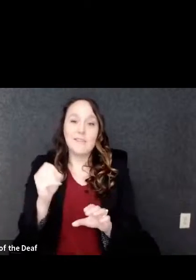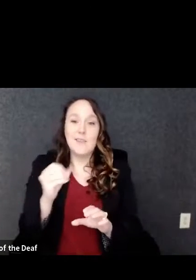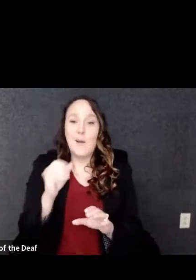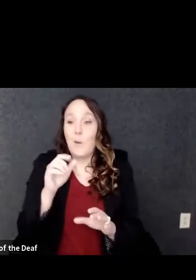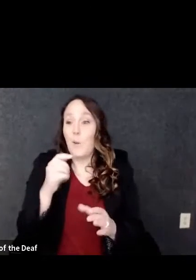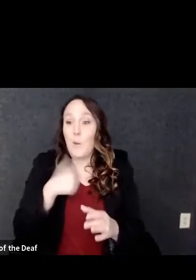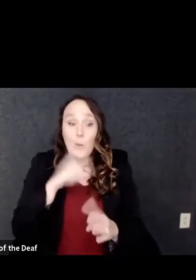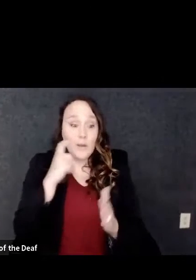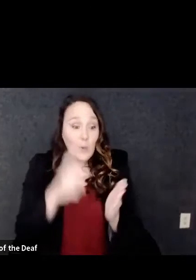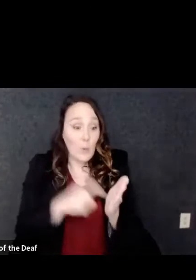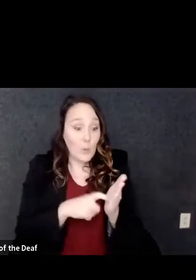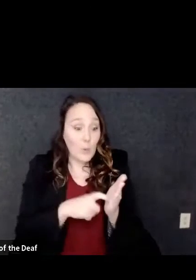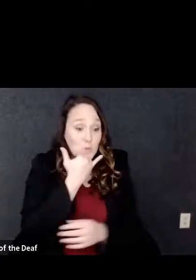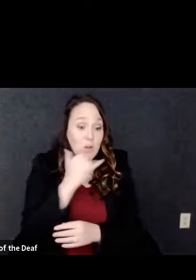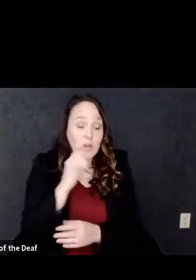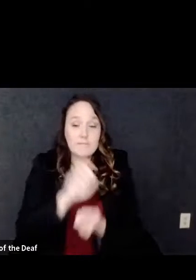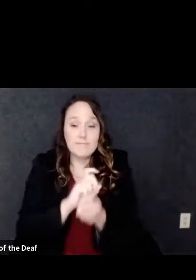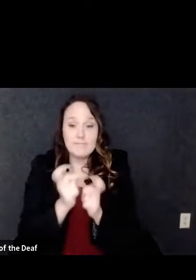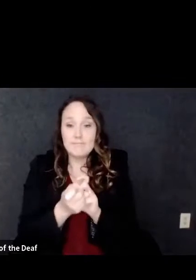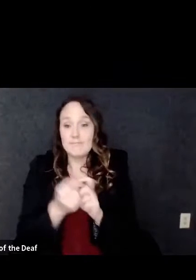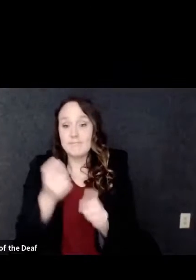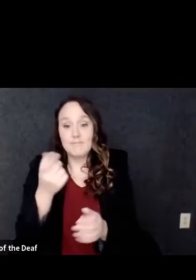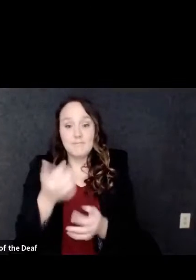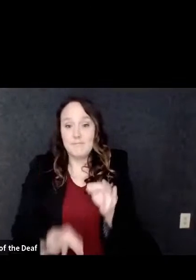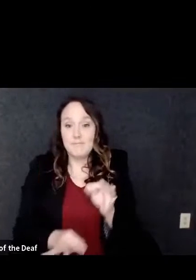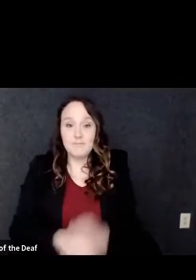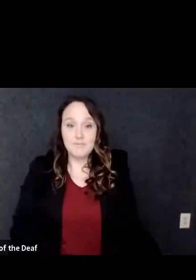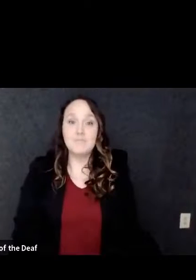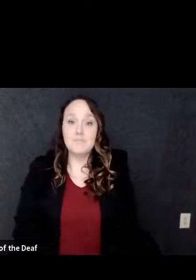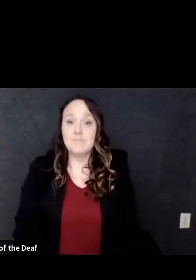made aware of it and were able to figure out what the situation was.